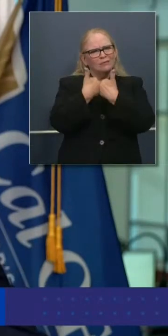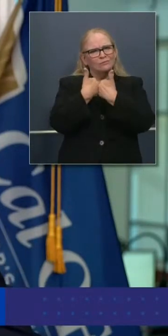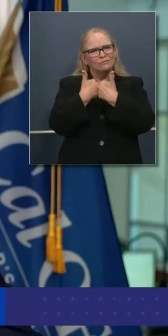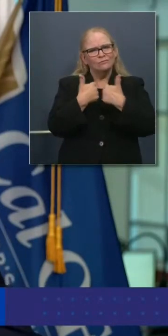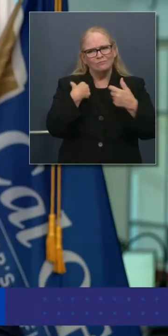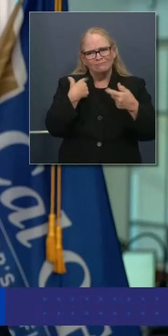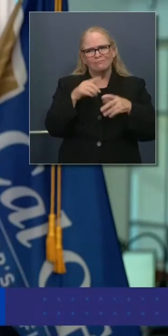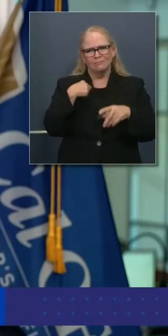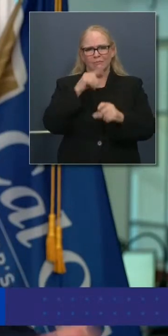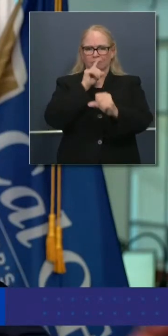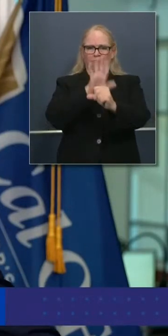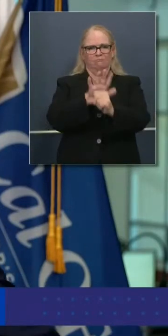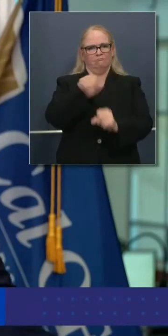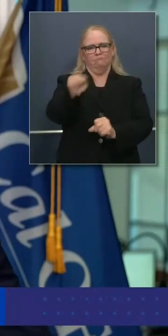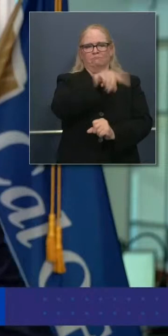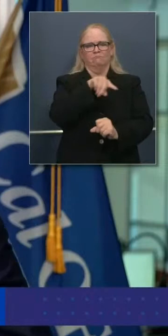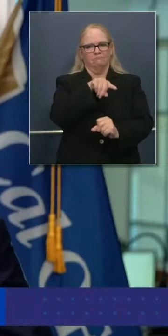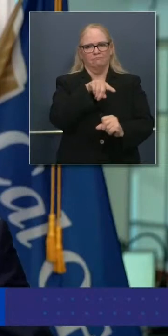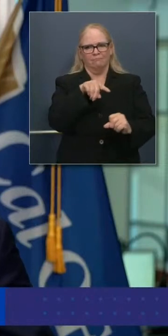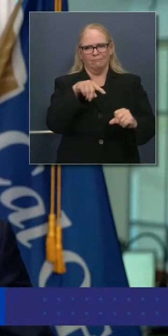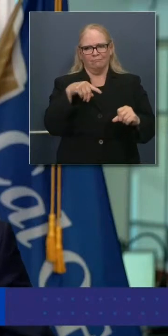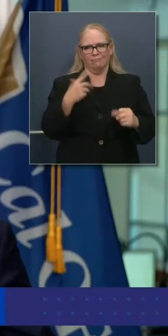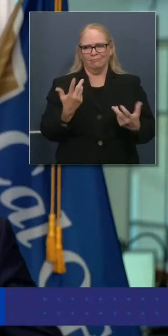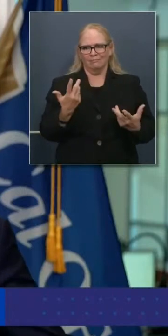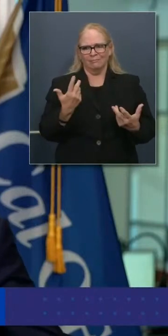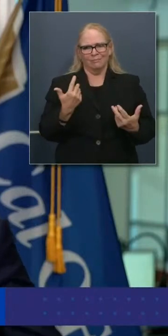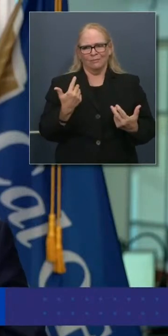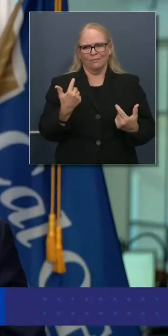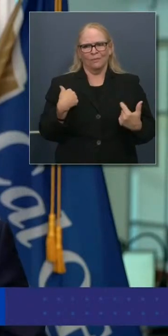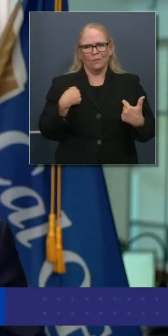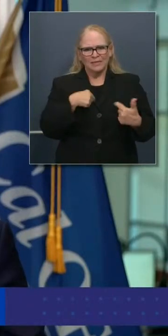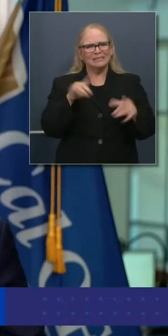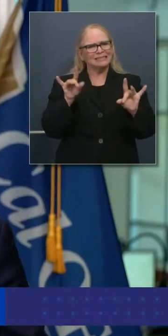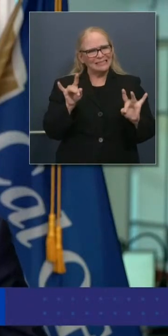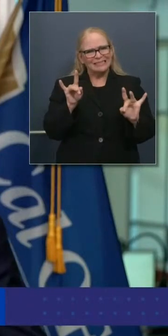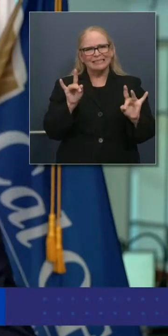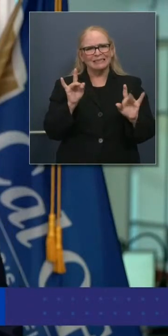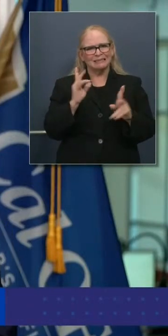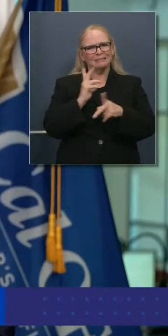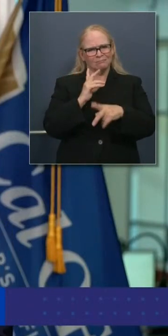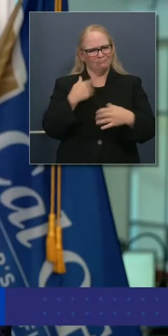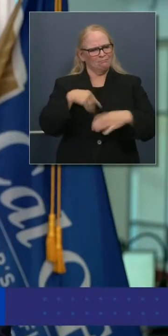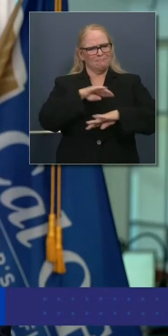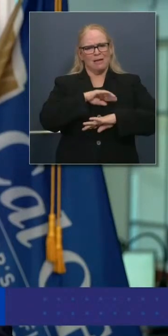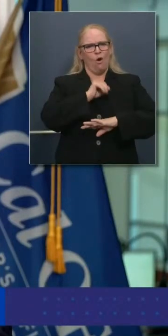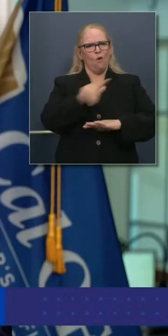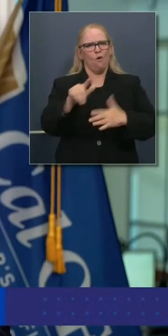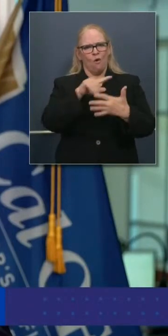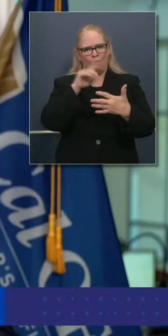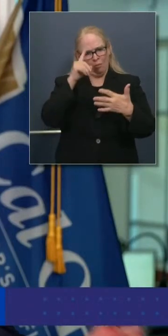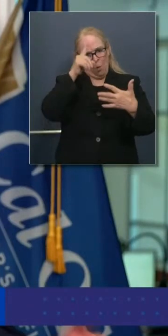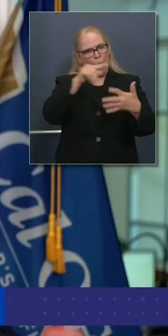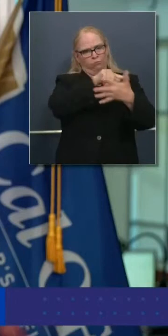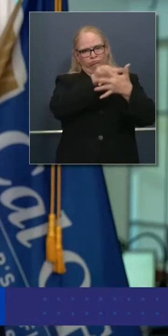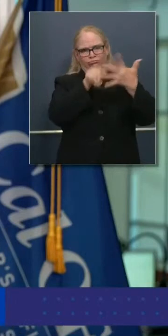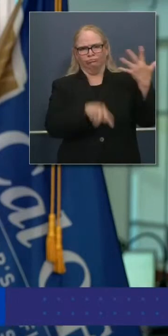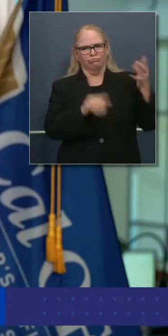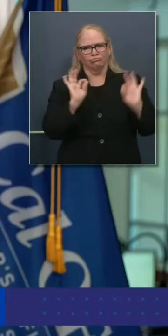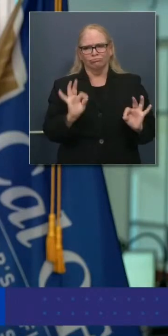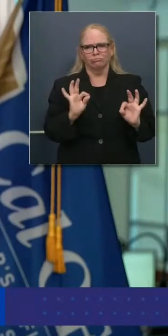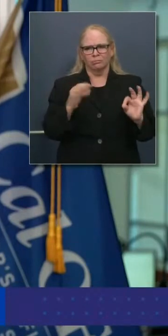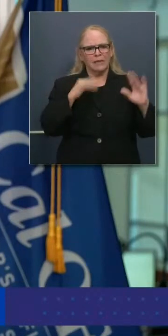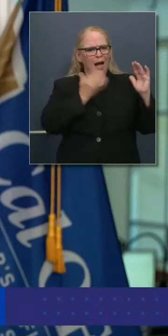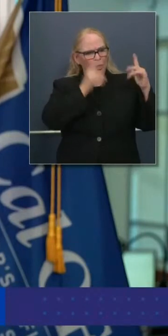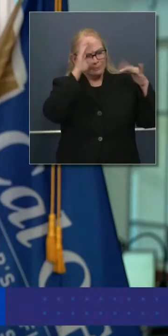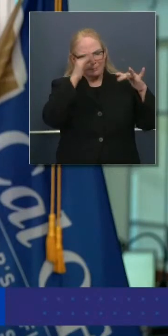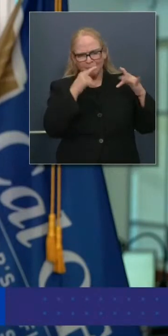not enliven people that we're meeting expectations in every way, shape, or form in terms of how the business of the state is conducted. Every day we work to